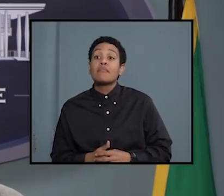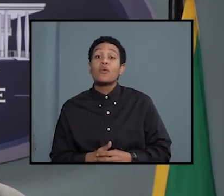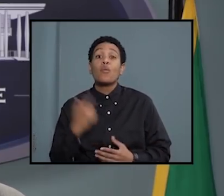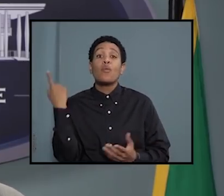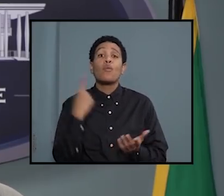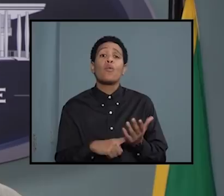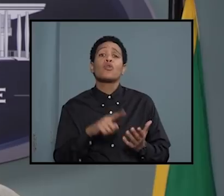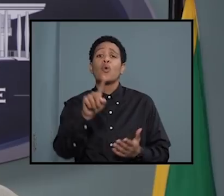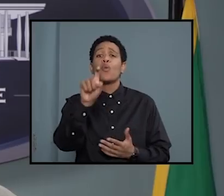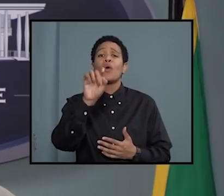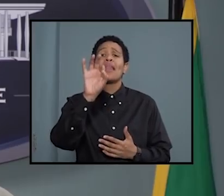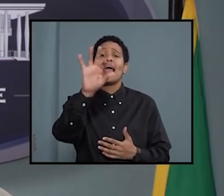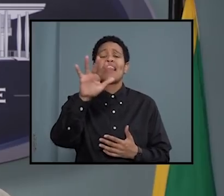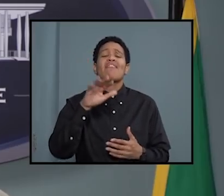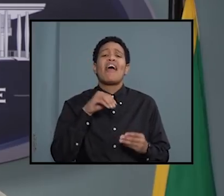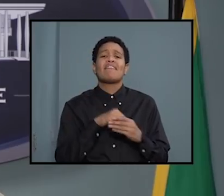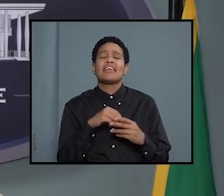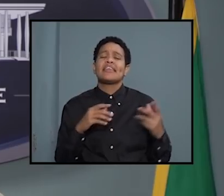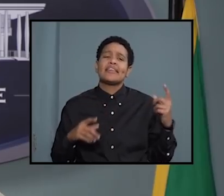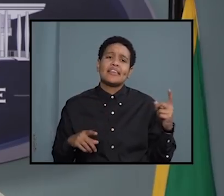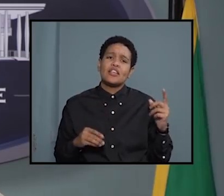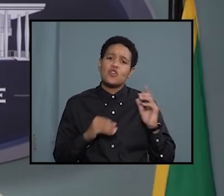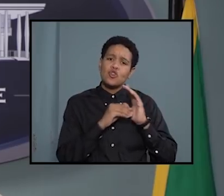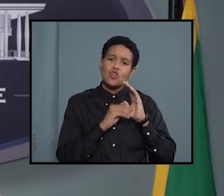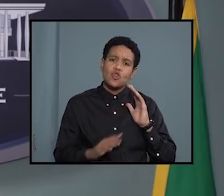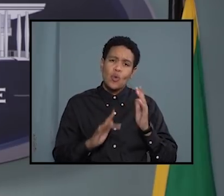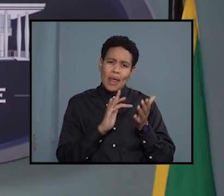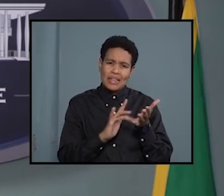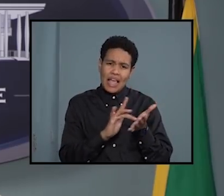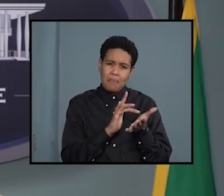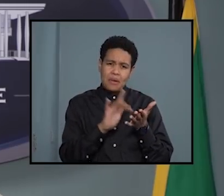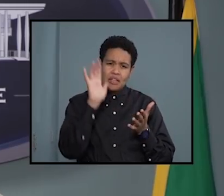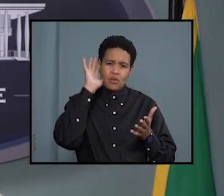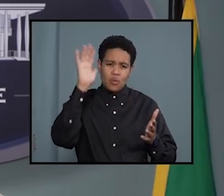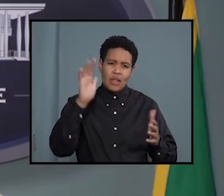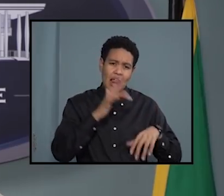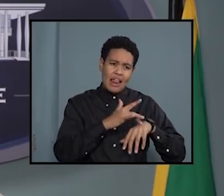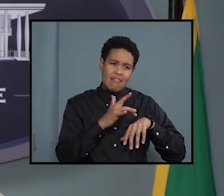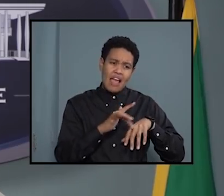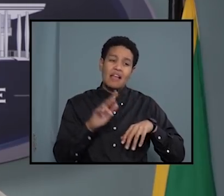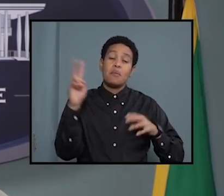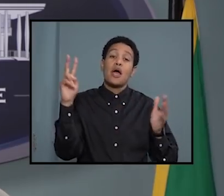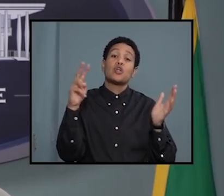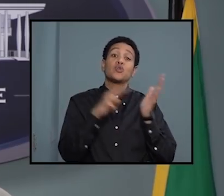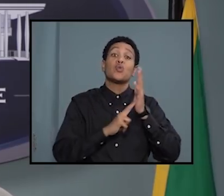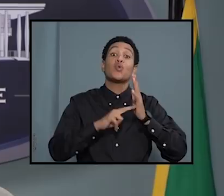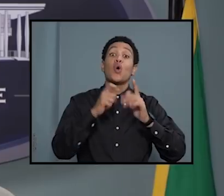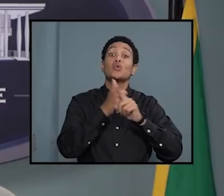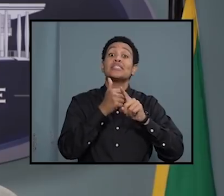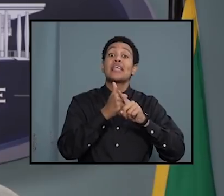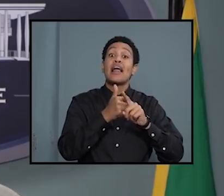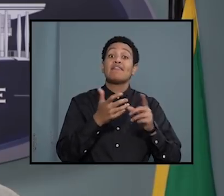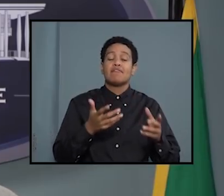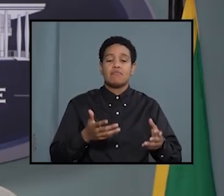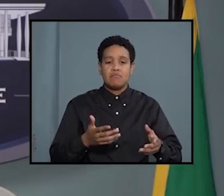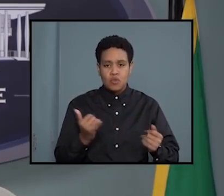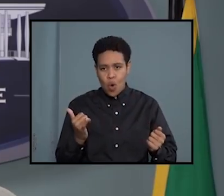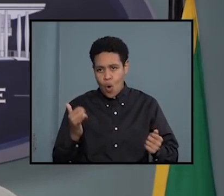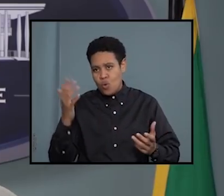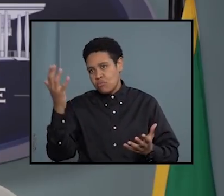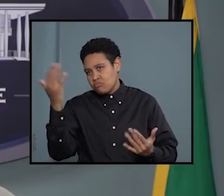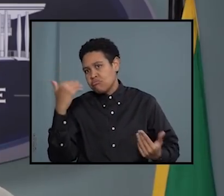1,195 in student tablets are available, and 2,000 being cleared as we